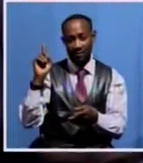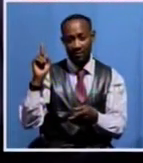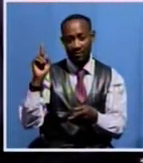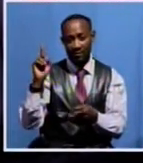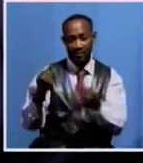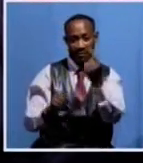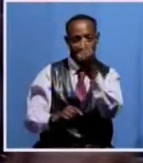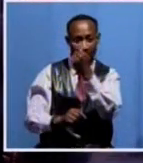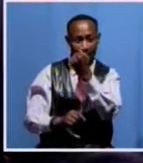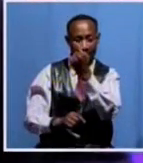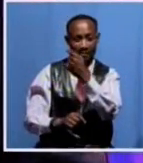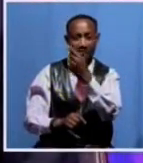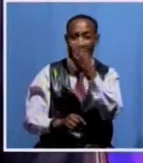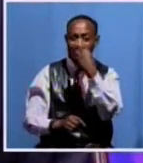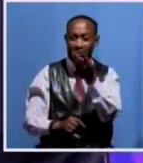see